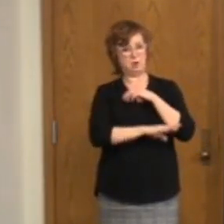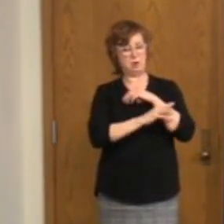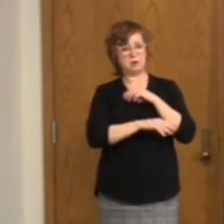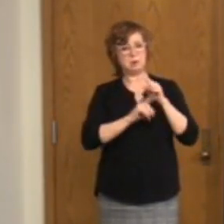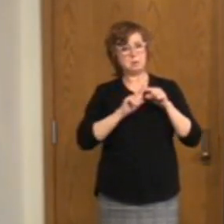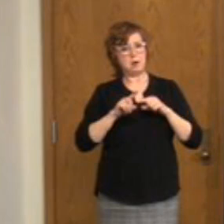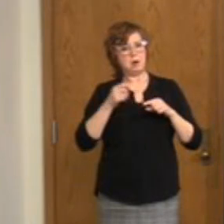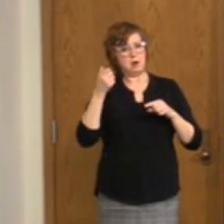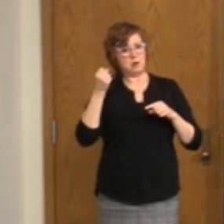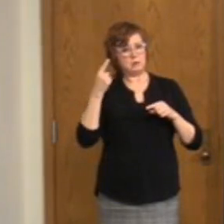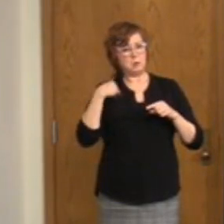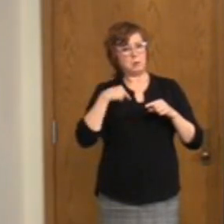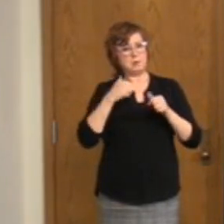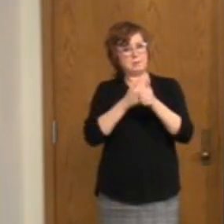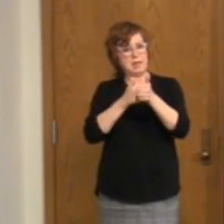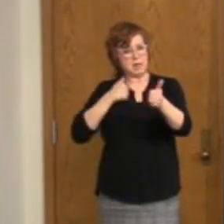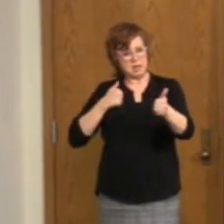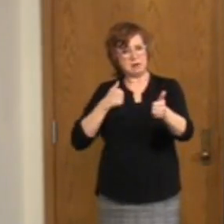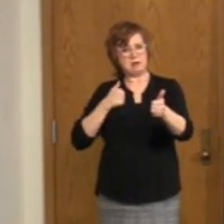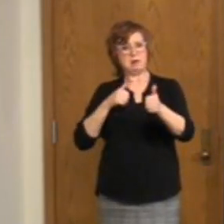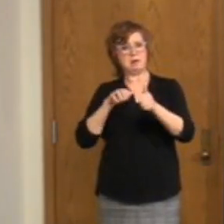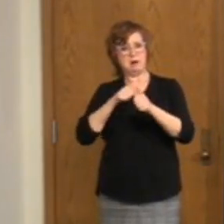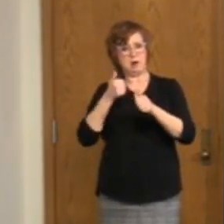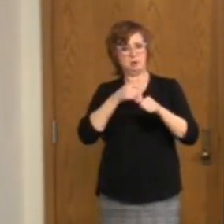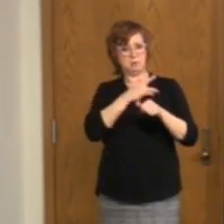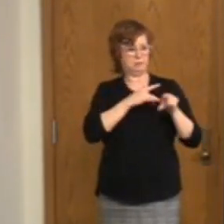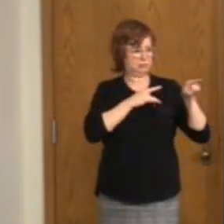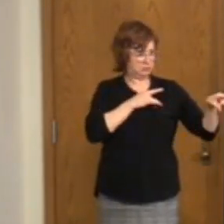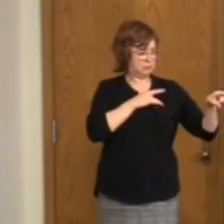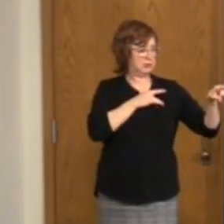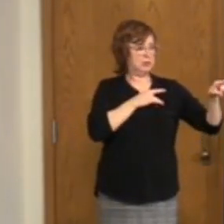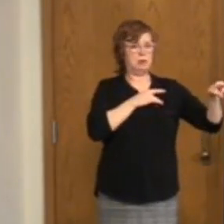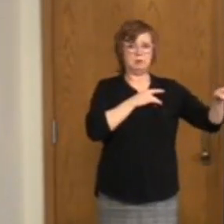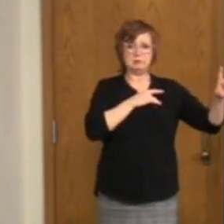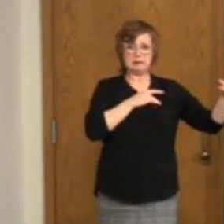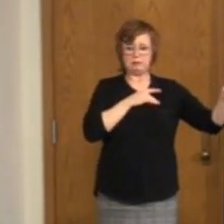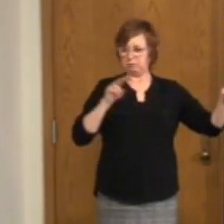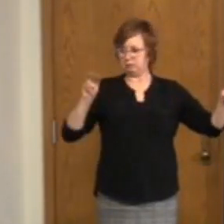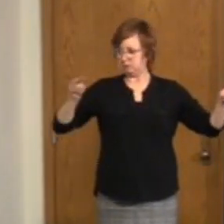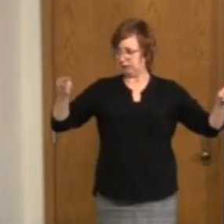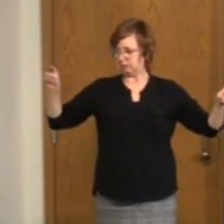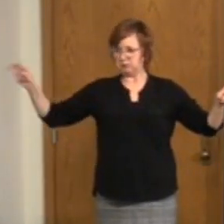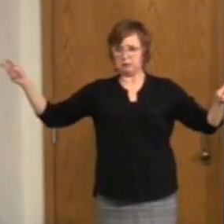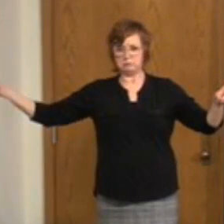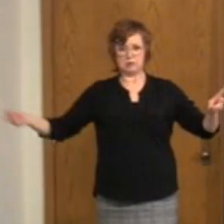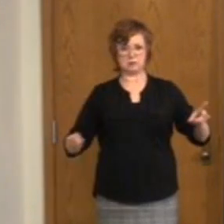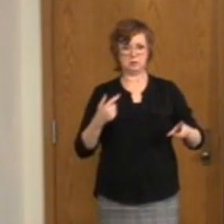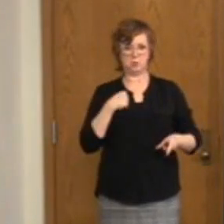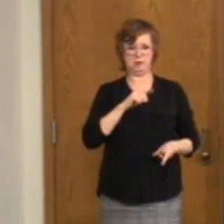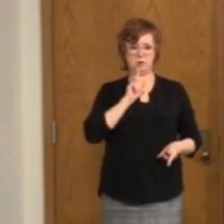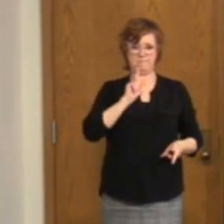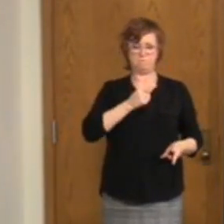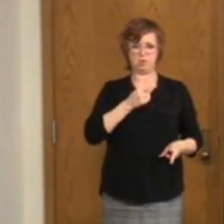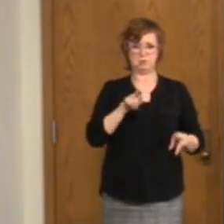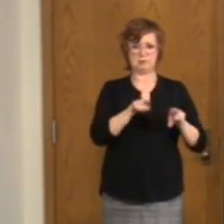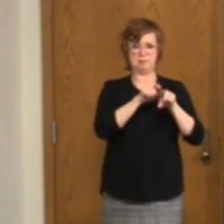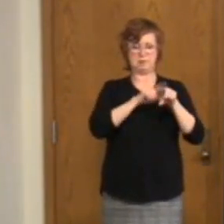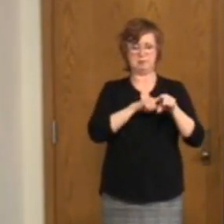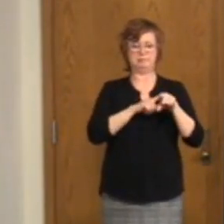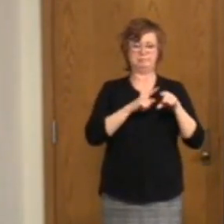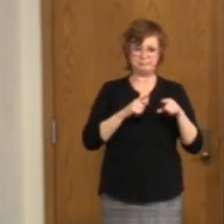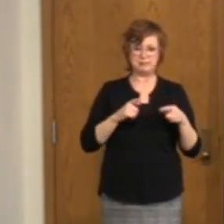They came out of a lockdown. They came out of the second wave. They started their vaccination program, but then they saw a devastating third wave with